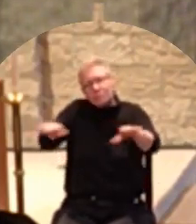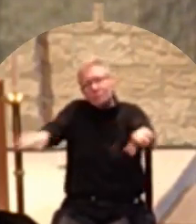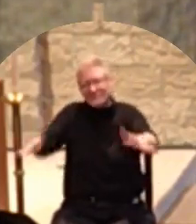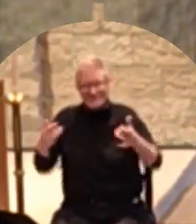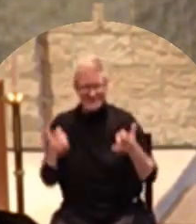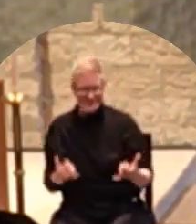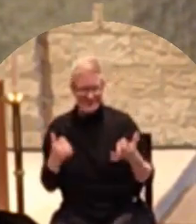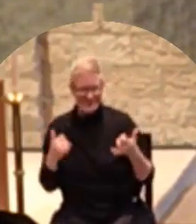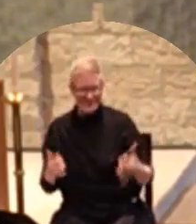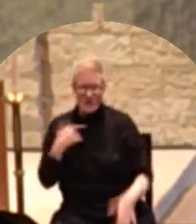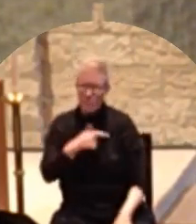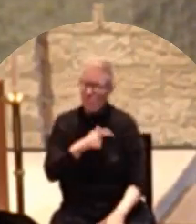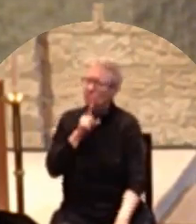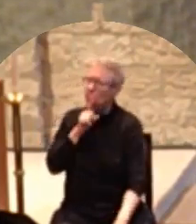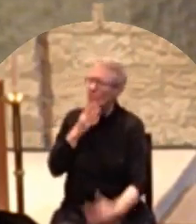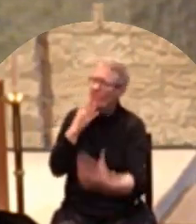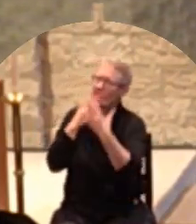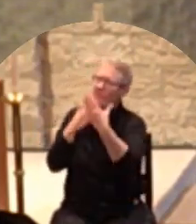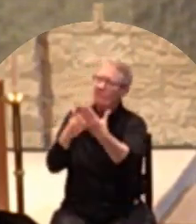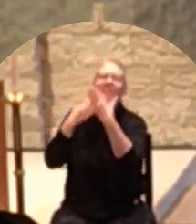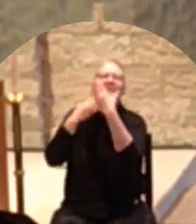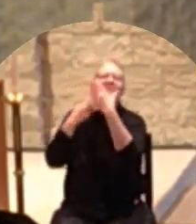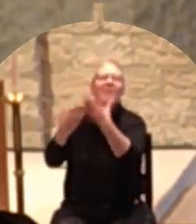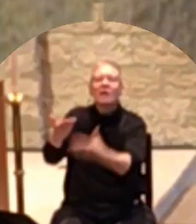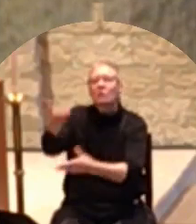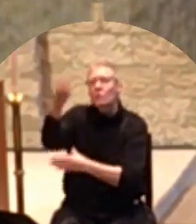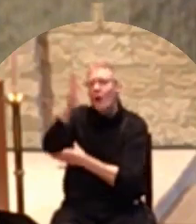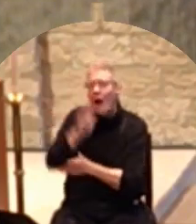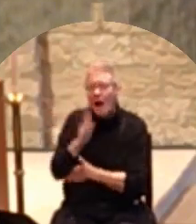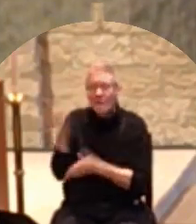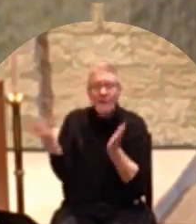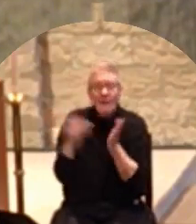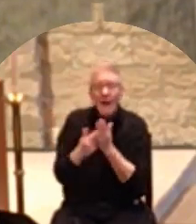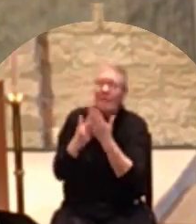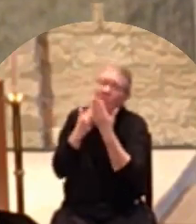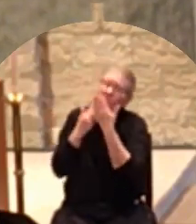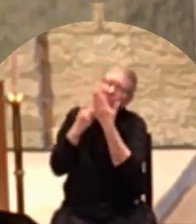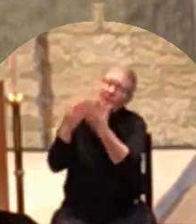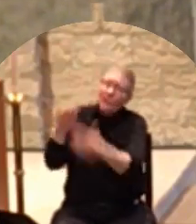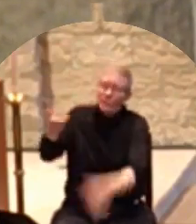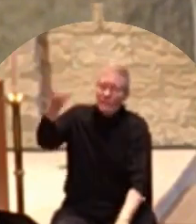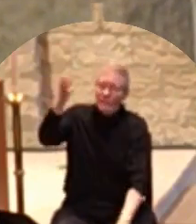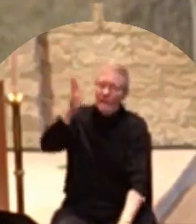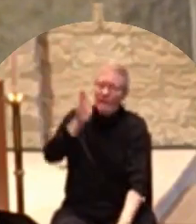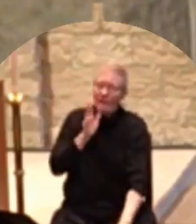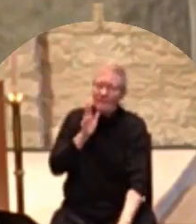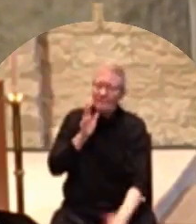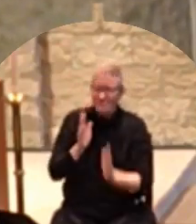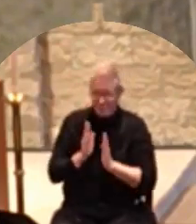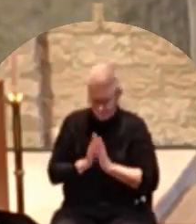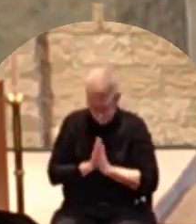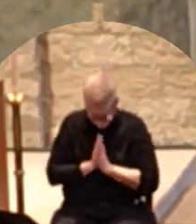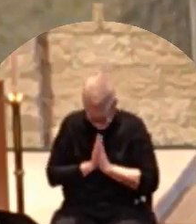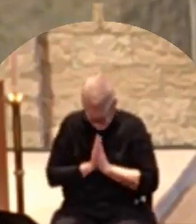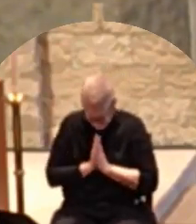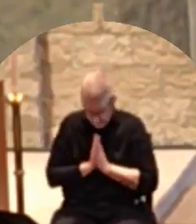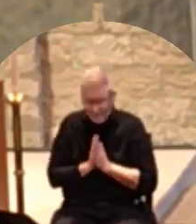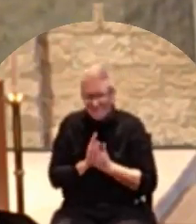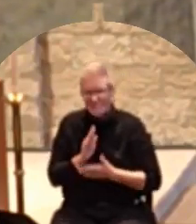you. Thank you, God. And again, thank you, God. And again, thank you, God. And so it